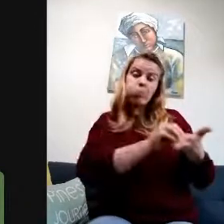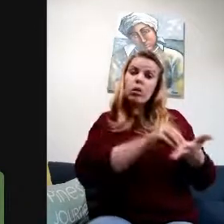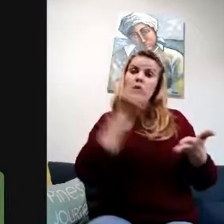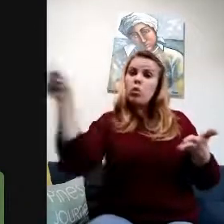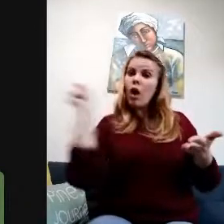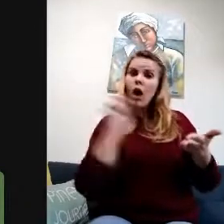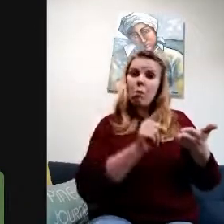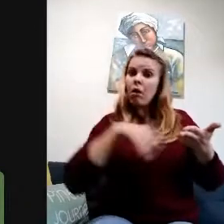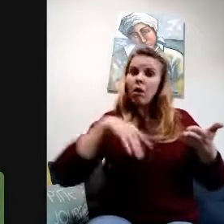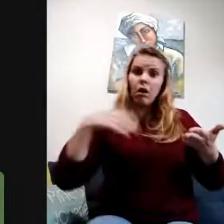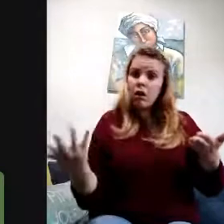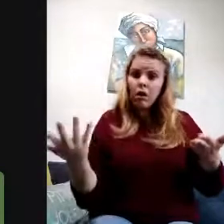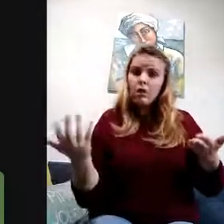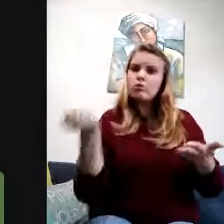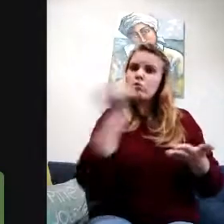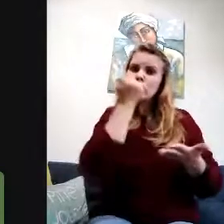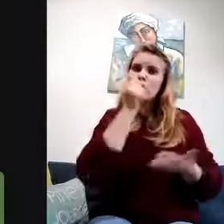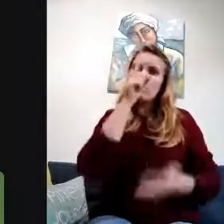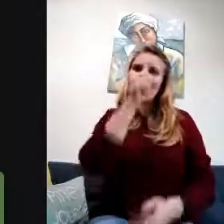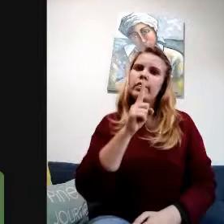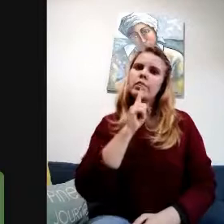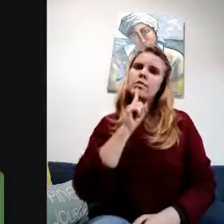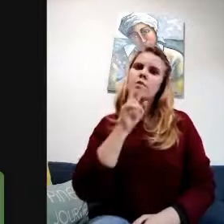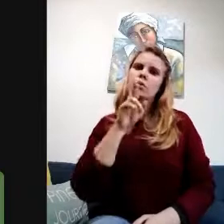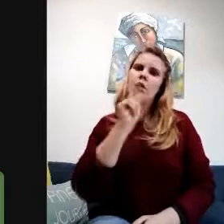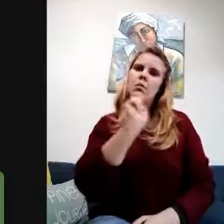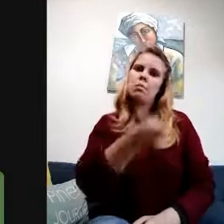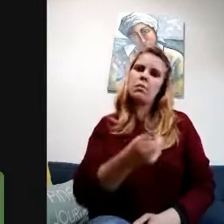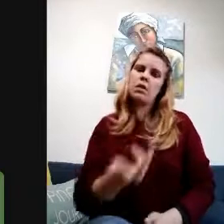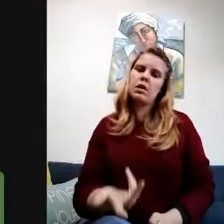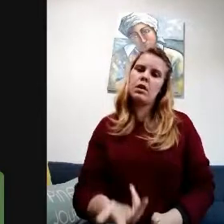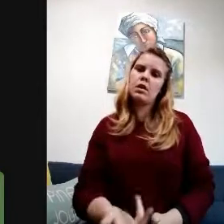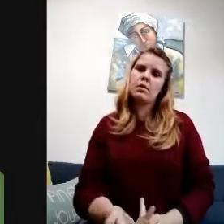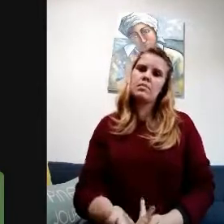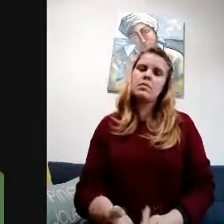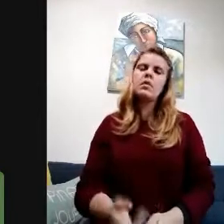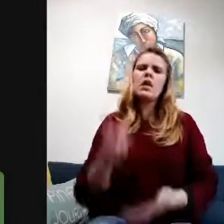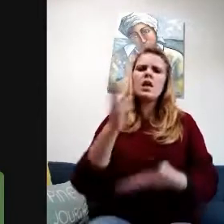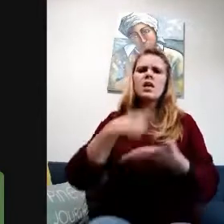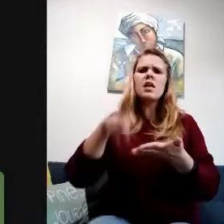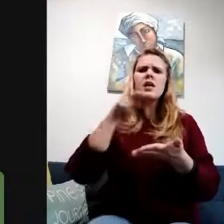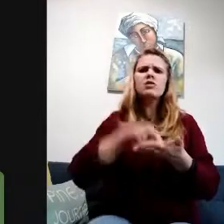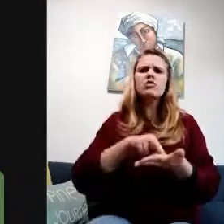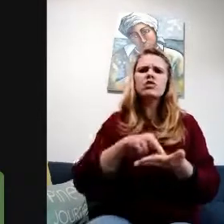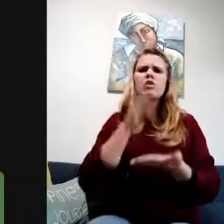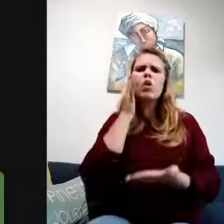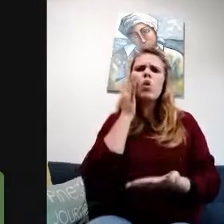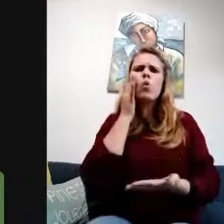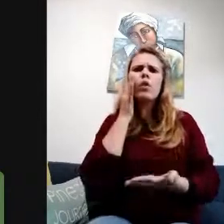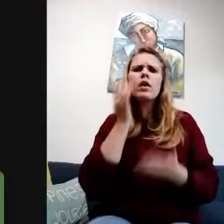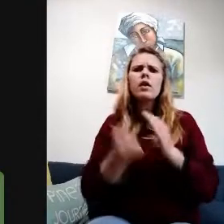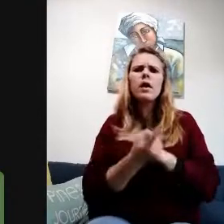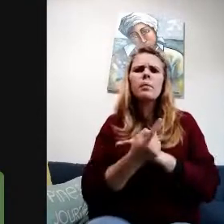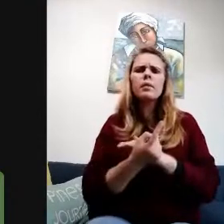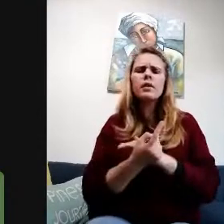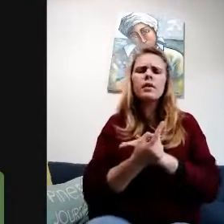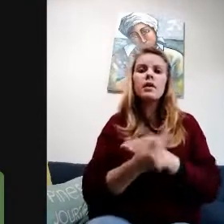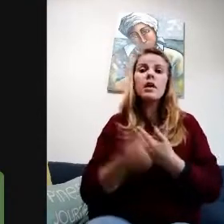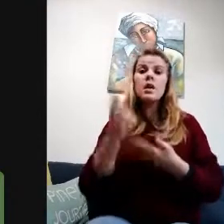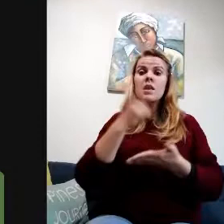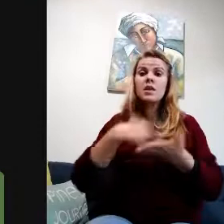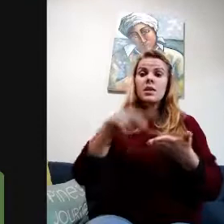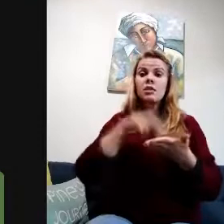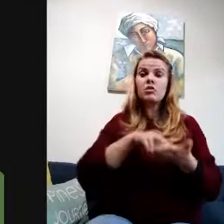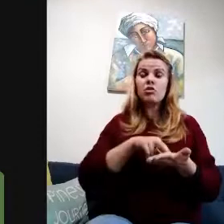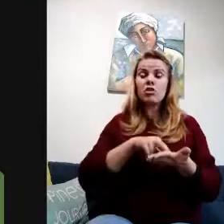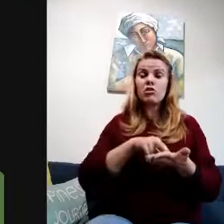And would you be able to tell us when registration is taking place for the event? Yes, registration will take